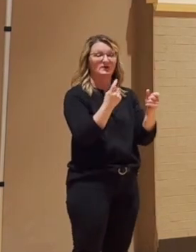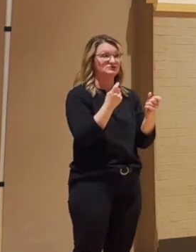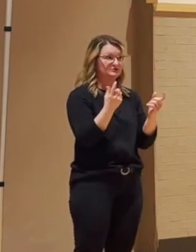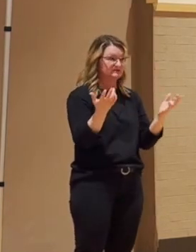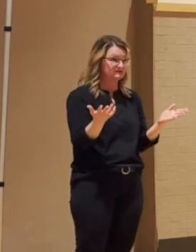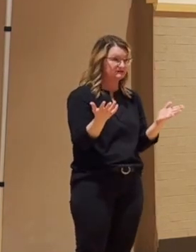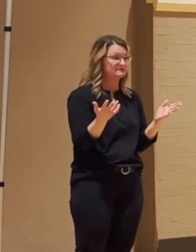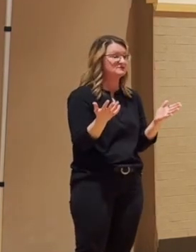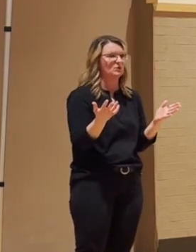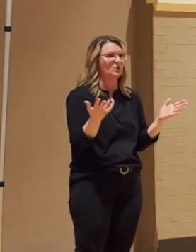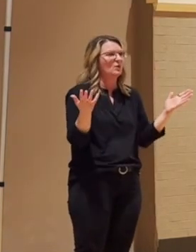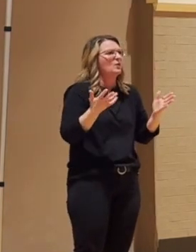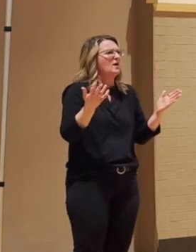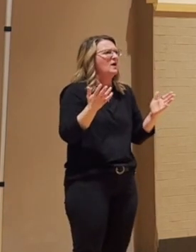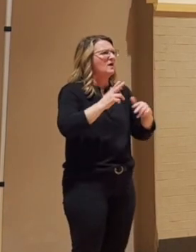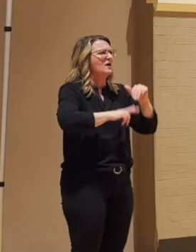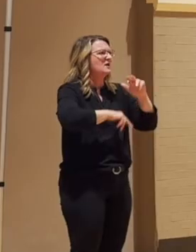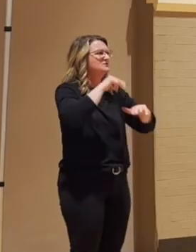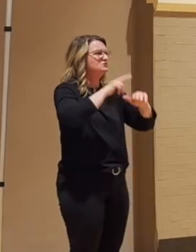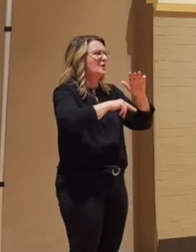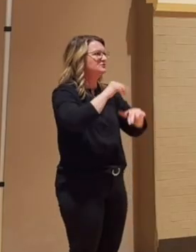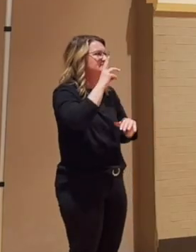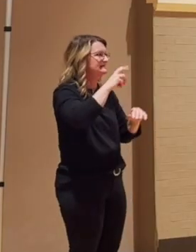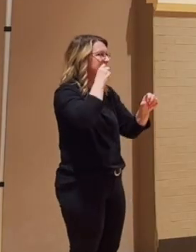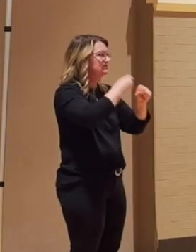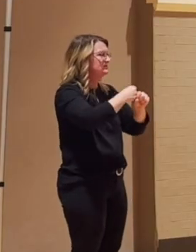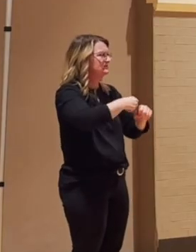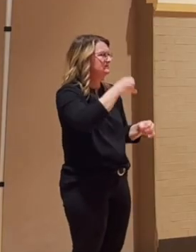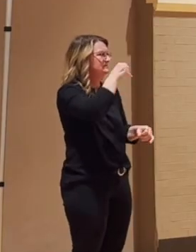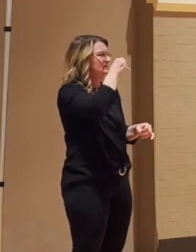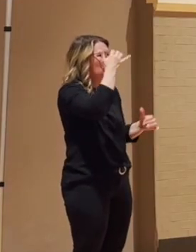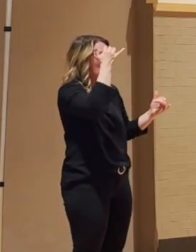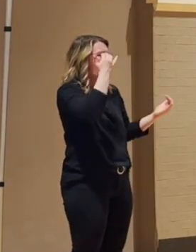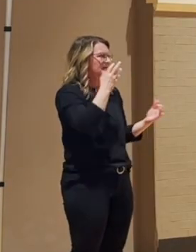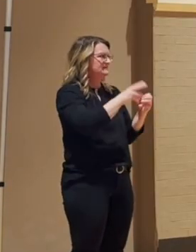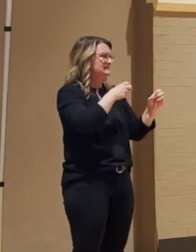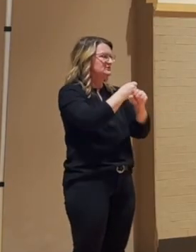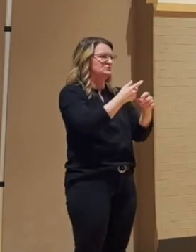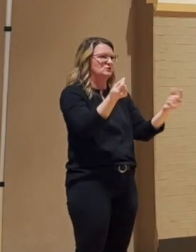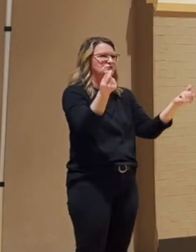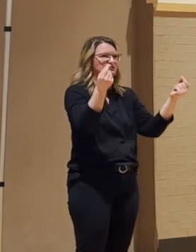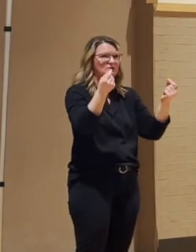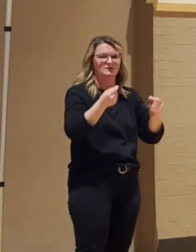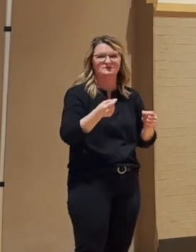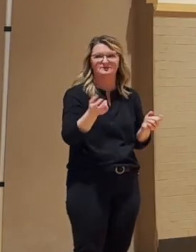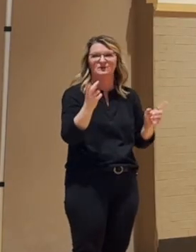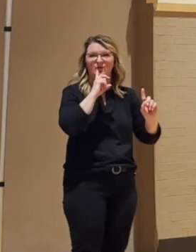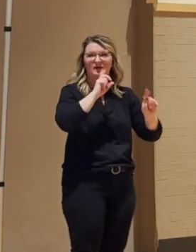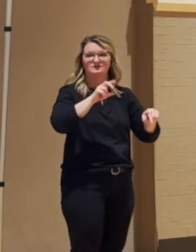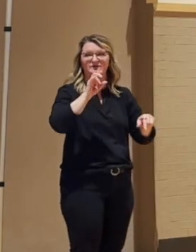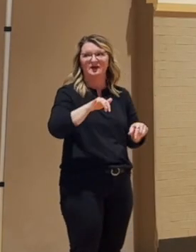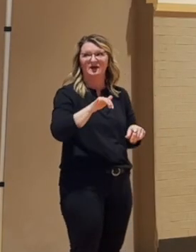is, wow, construction is 6 years. What are you doing within those 6 years? So to answer that,